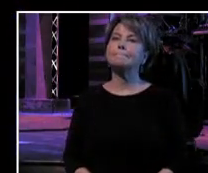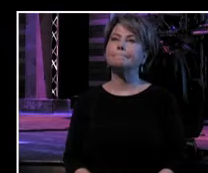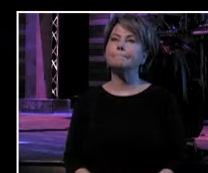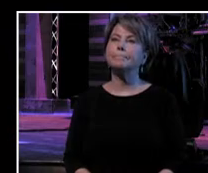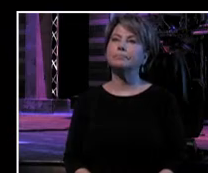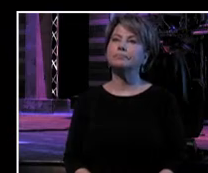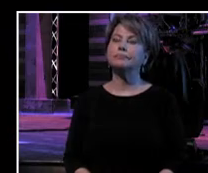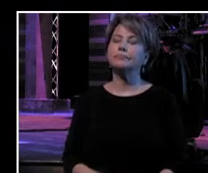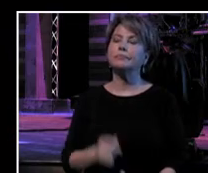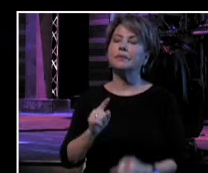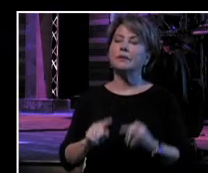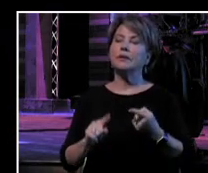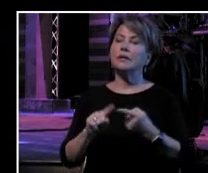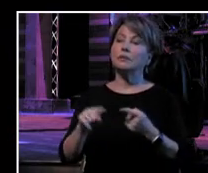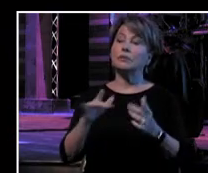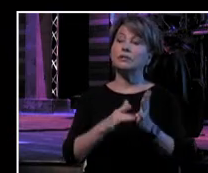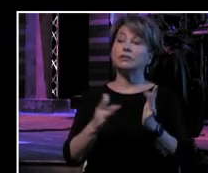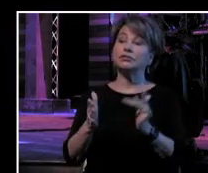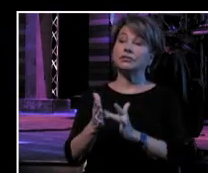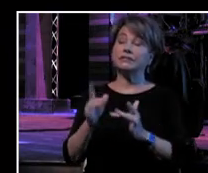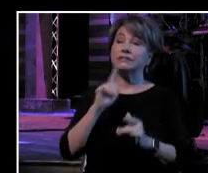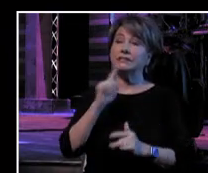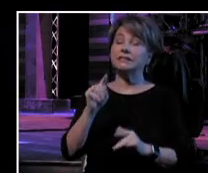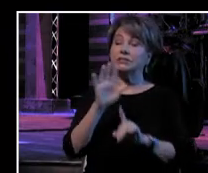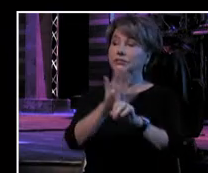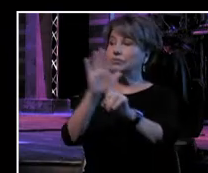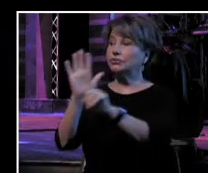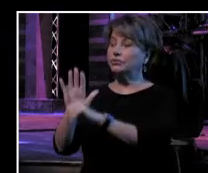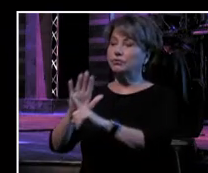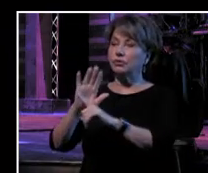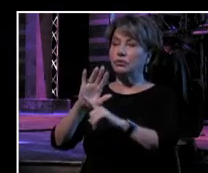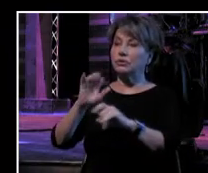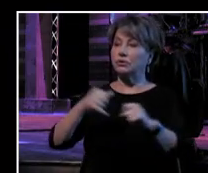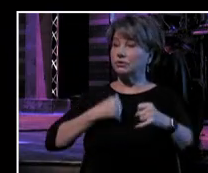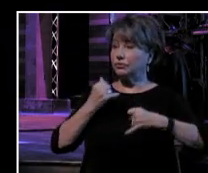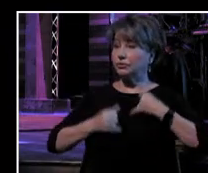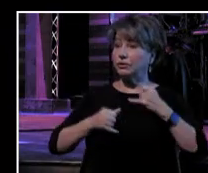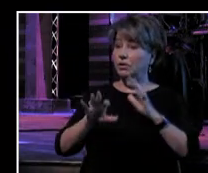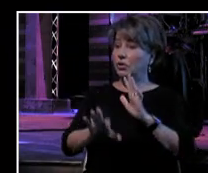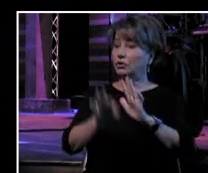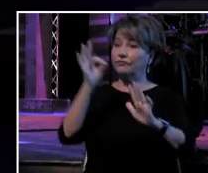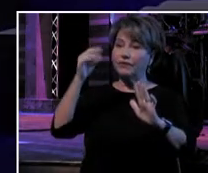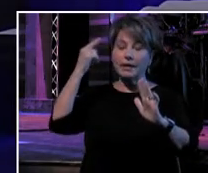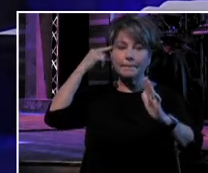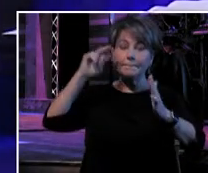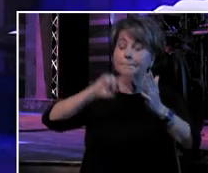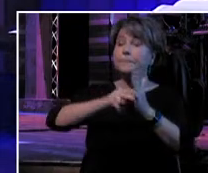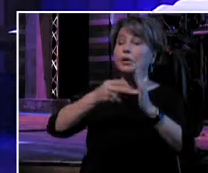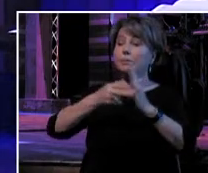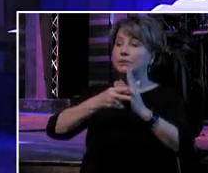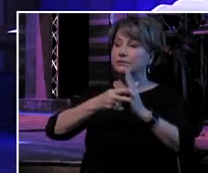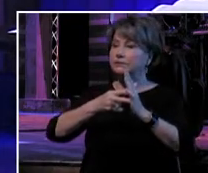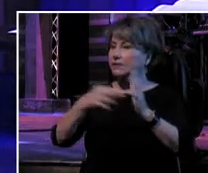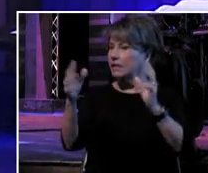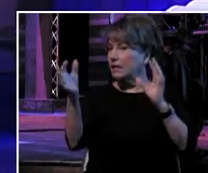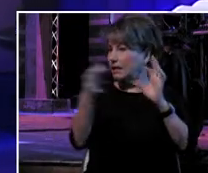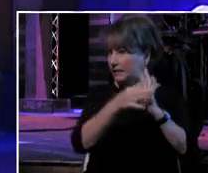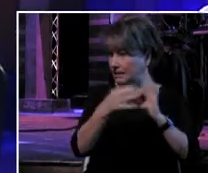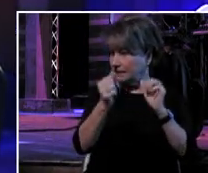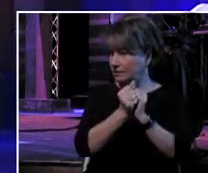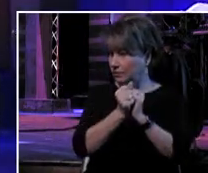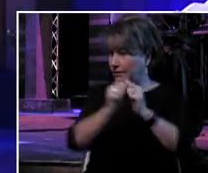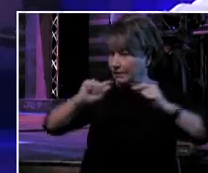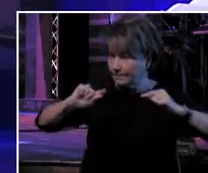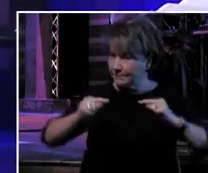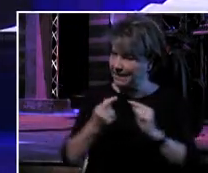joy is Jesus, you discover purpose in pain. Now again, welcome to the 11 o'clock service. And this is the third time